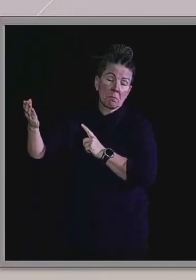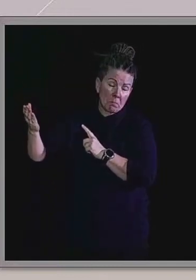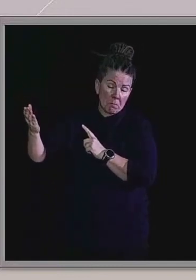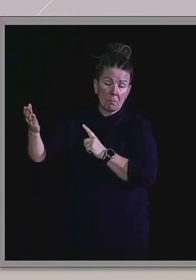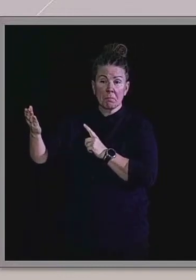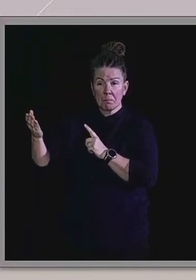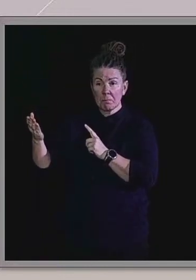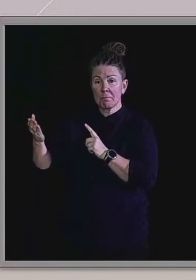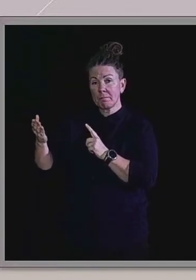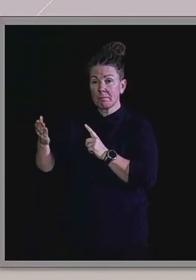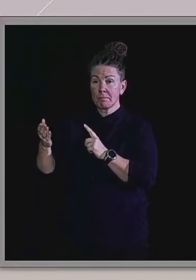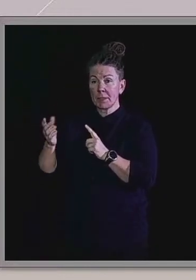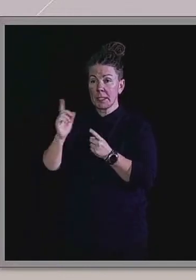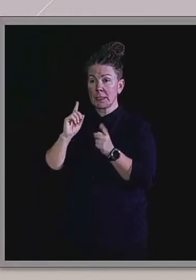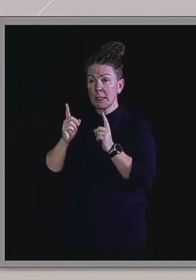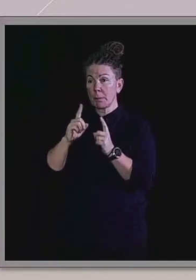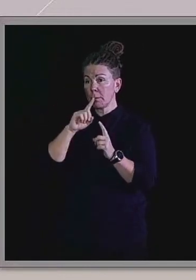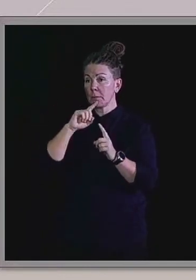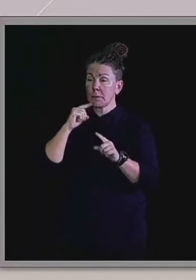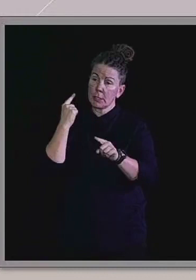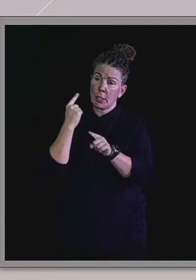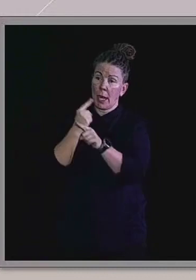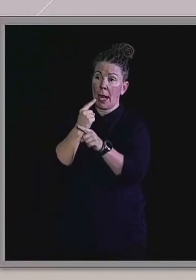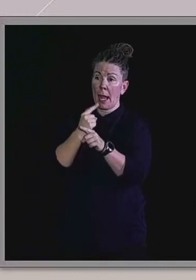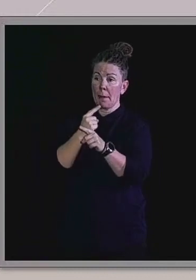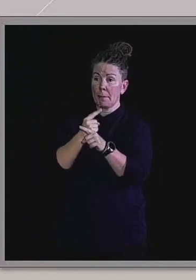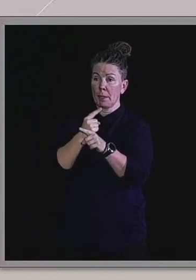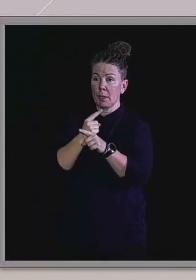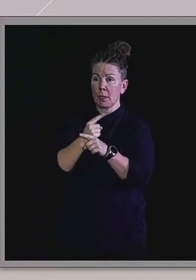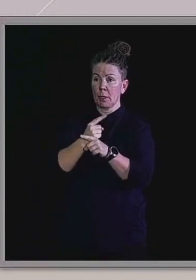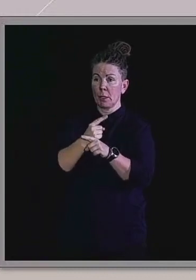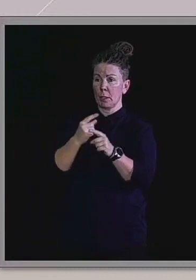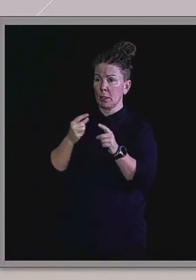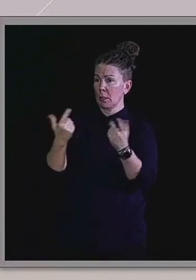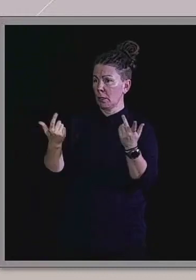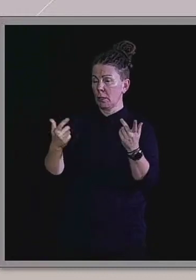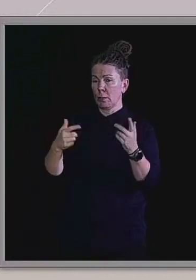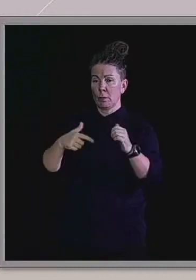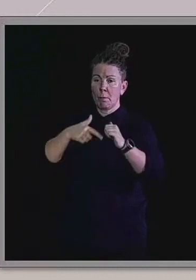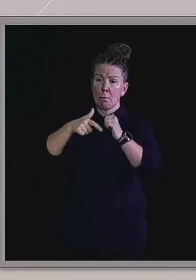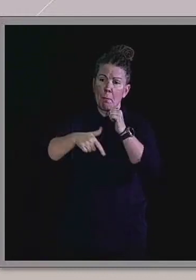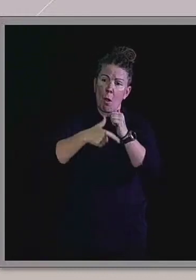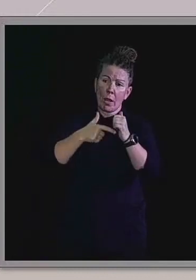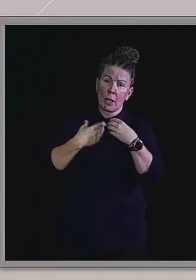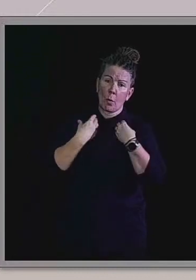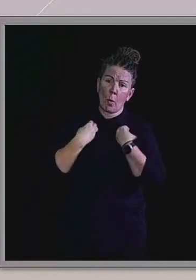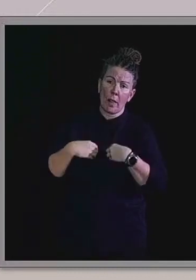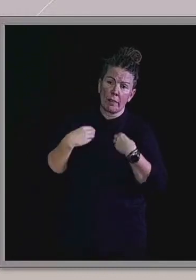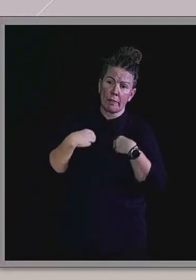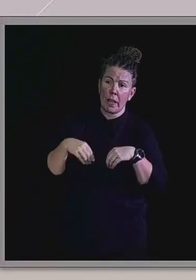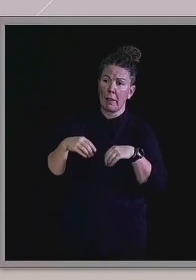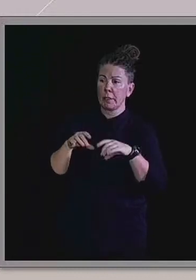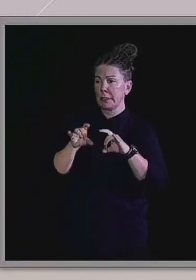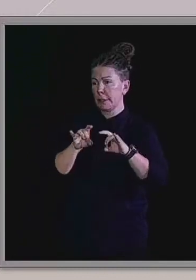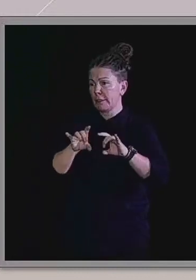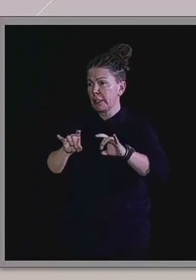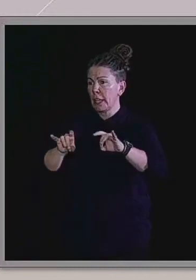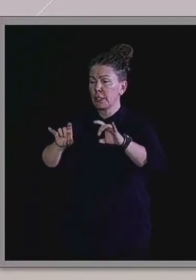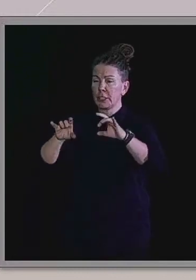been this claim that compensation is mining welfare, and it just causes devastation and the like, and